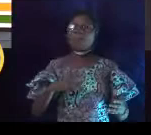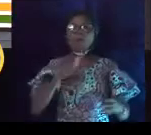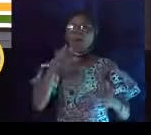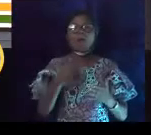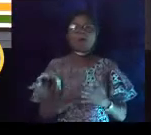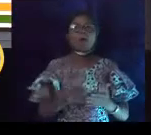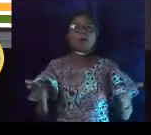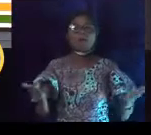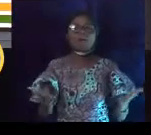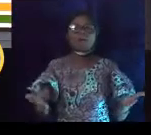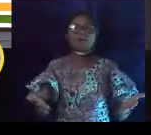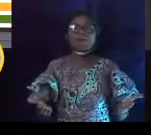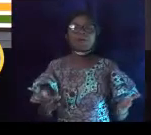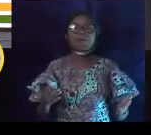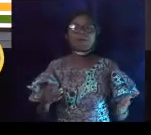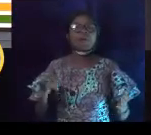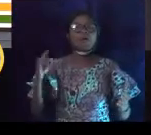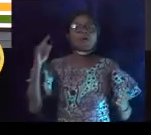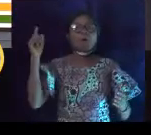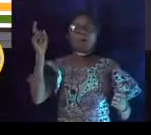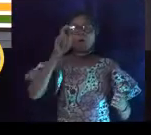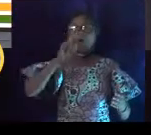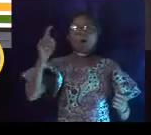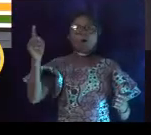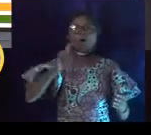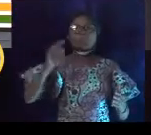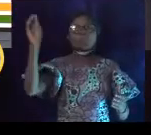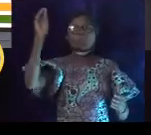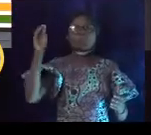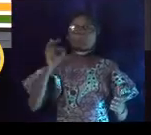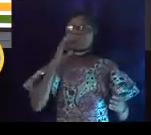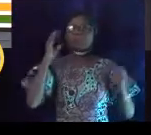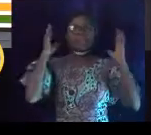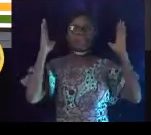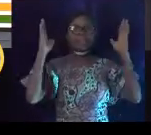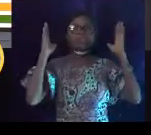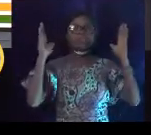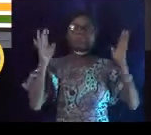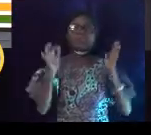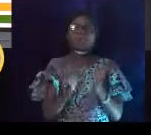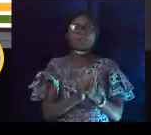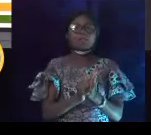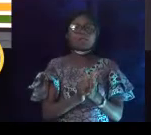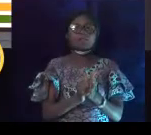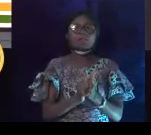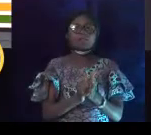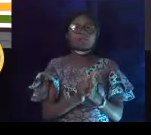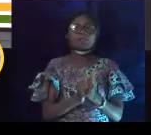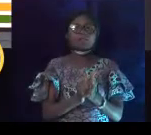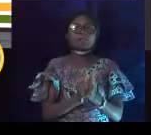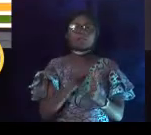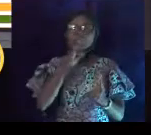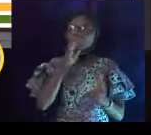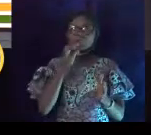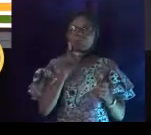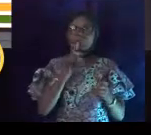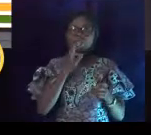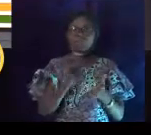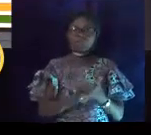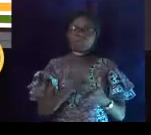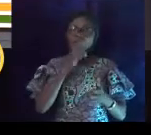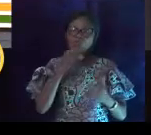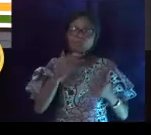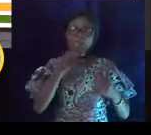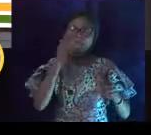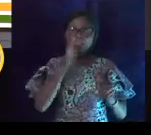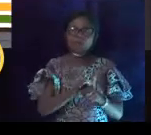home. We are here together. 100% attention. That is to say